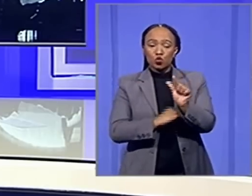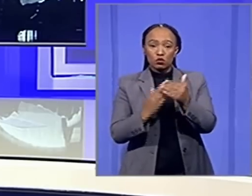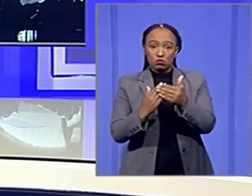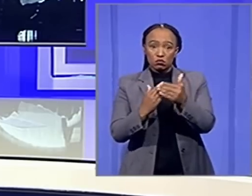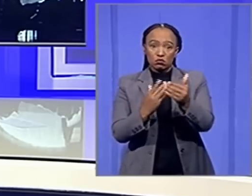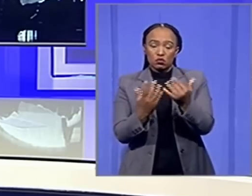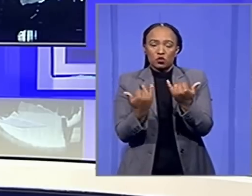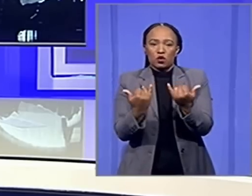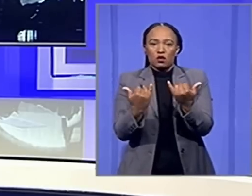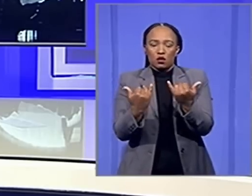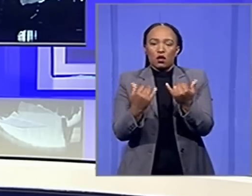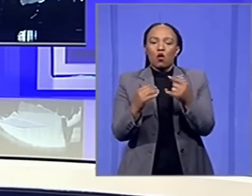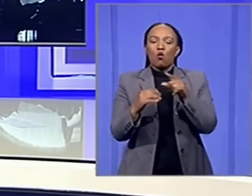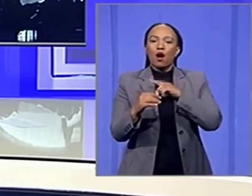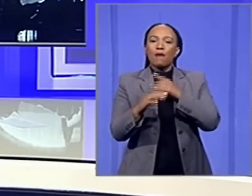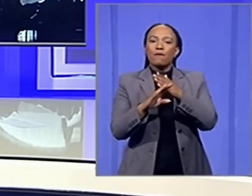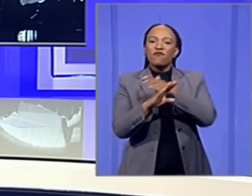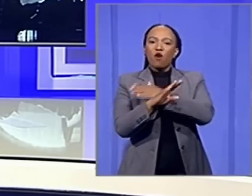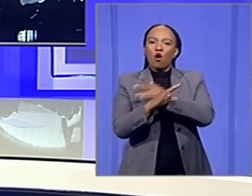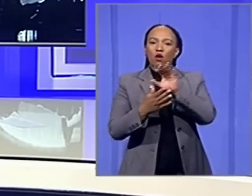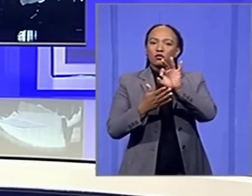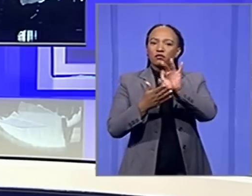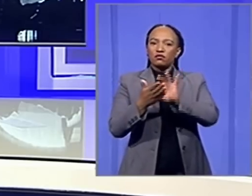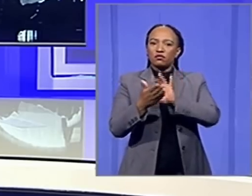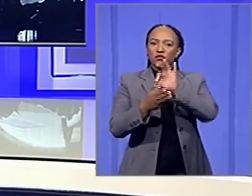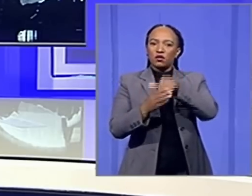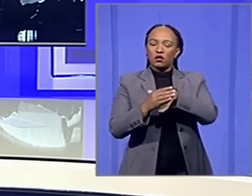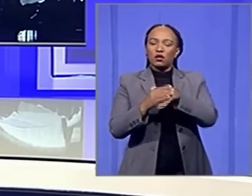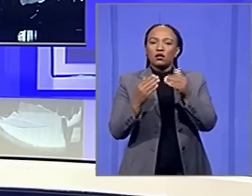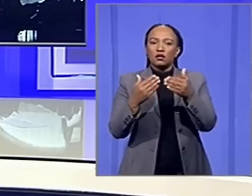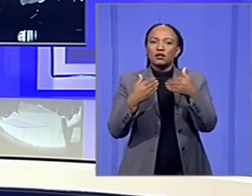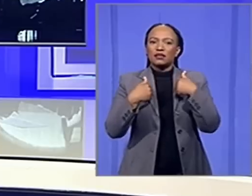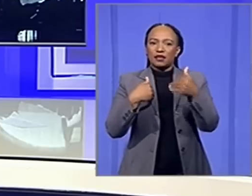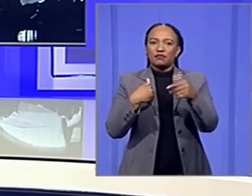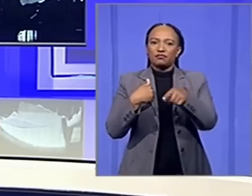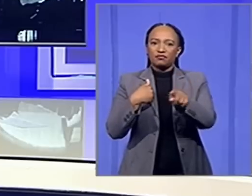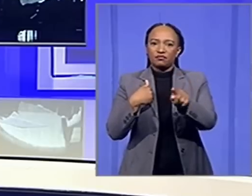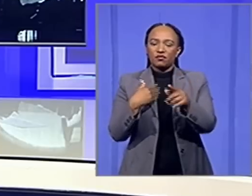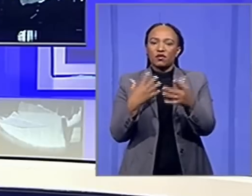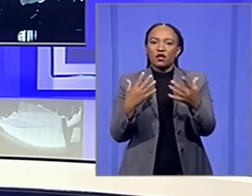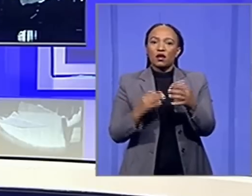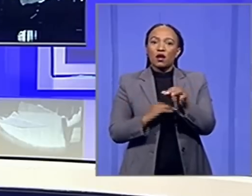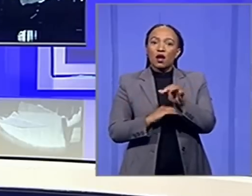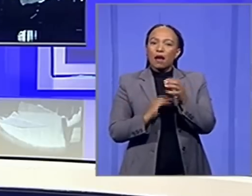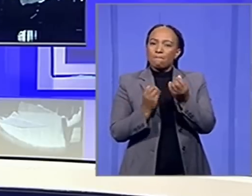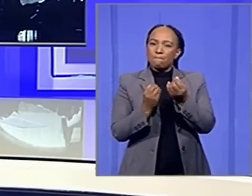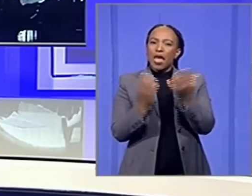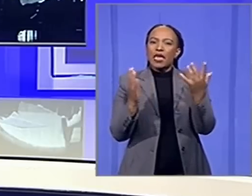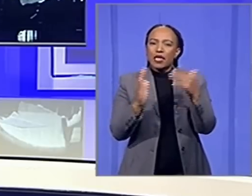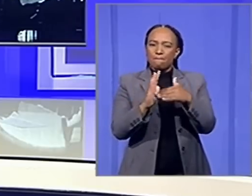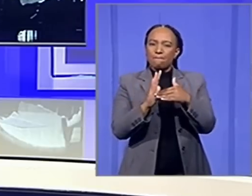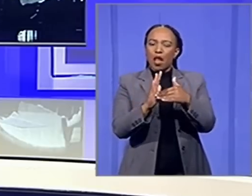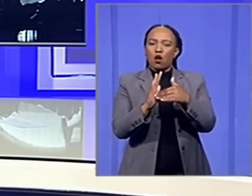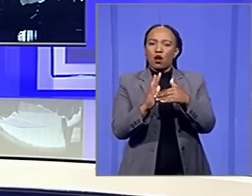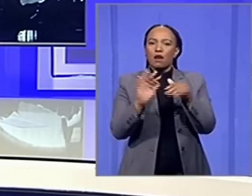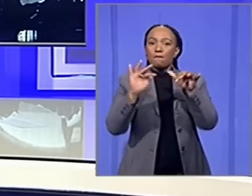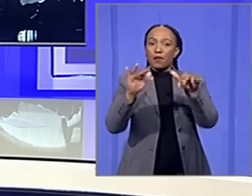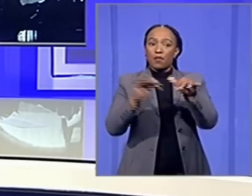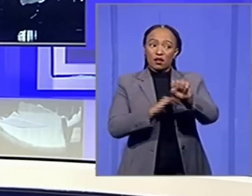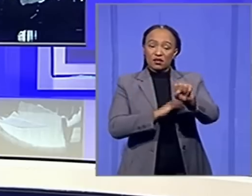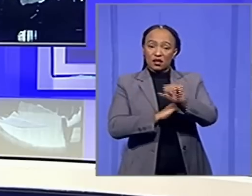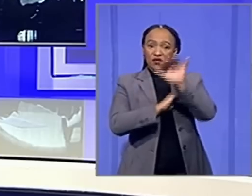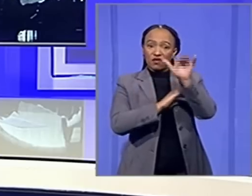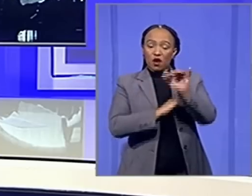tse akaretsang tsa naha a le Union Buildings Pretoria ba ai ba dimilione ba naha ya Afrika Borwa ba tla kgetha mmuso o ba batlang